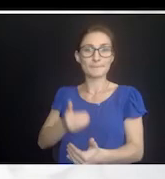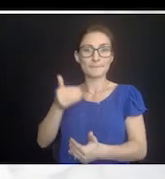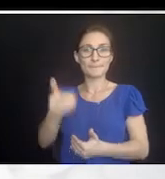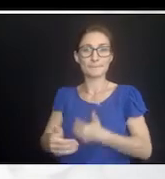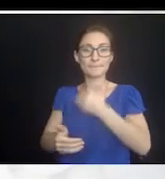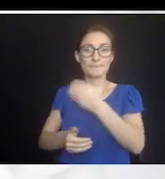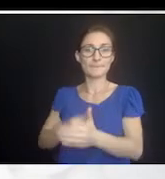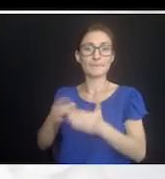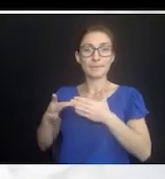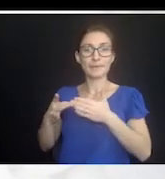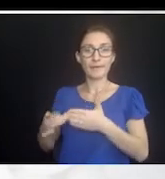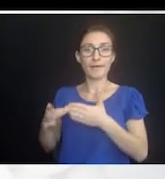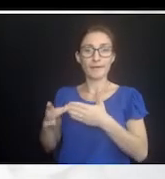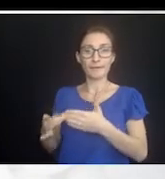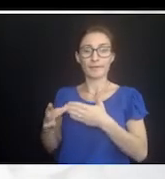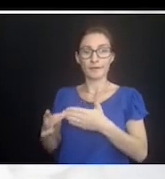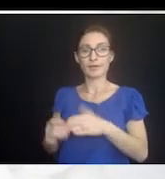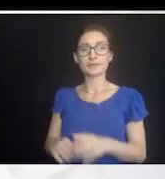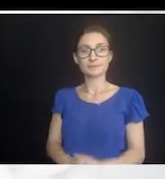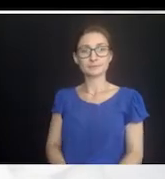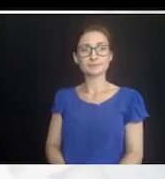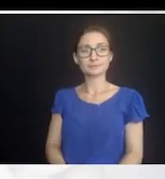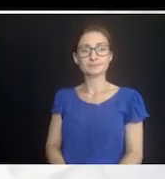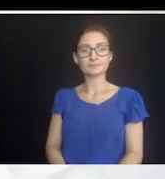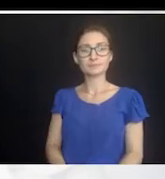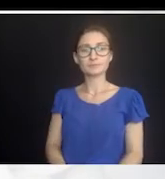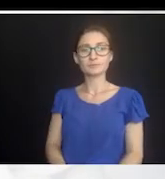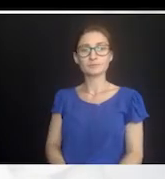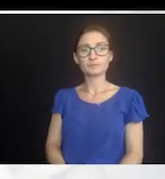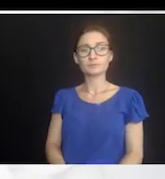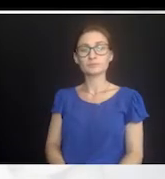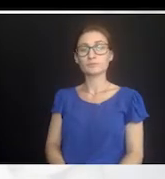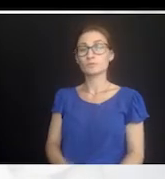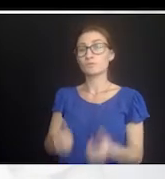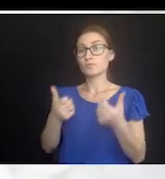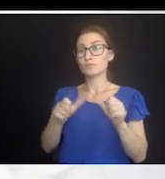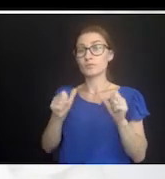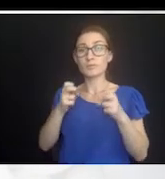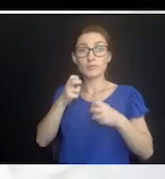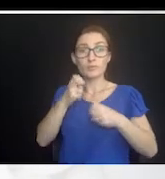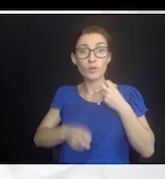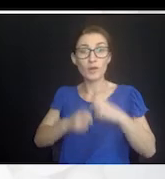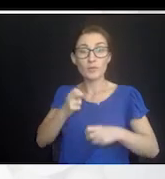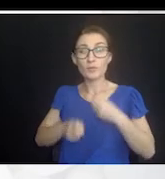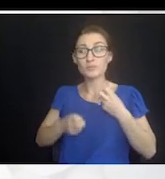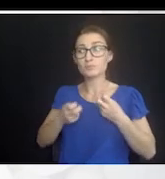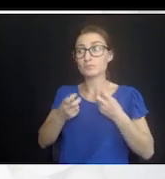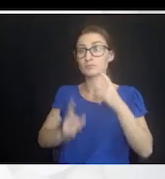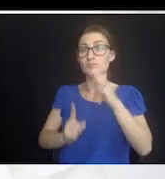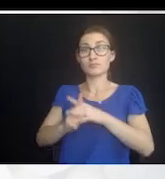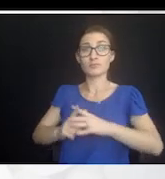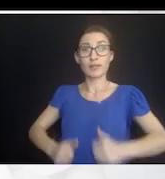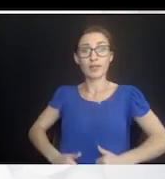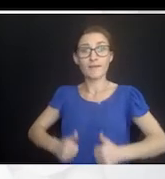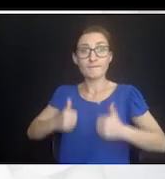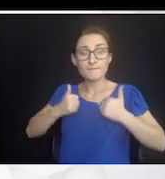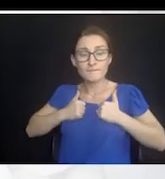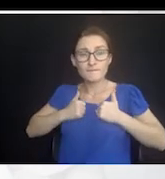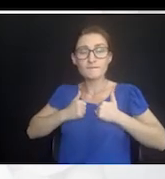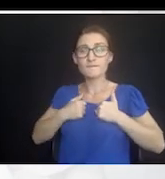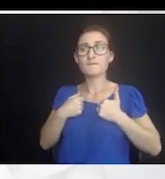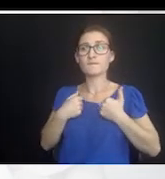speak. It's almost like a step-by-step guide about how you can